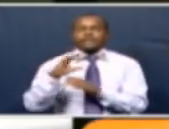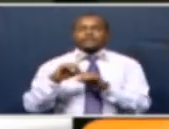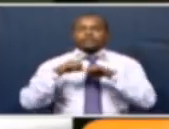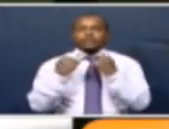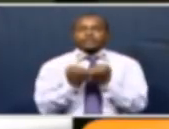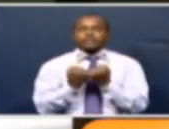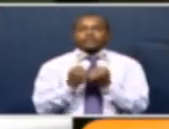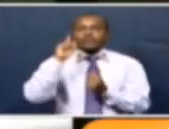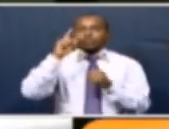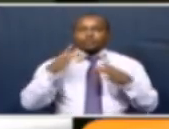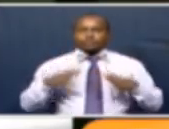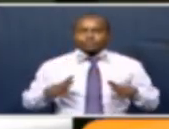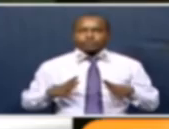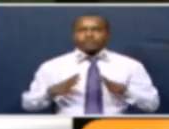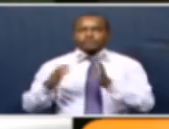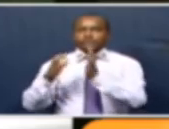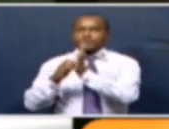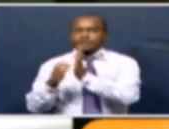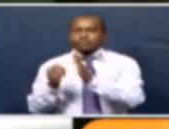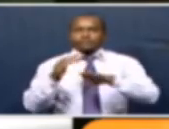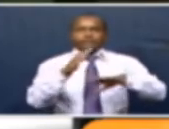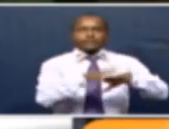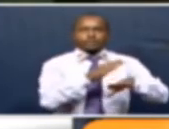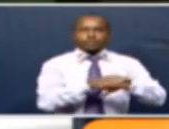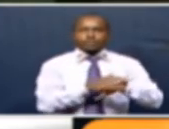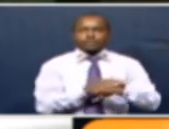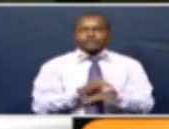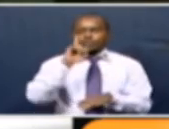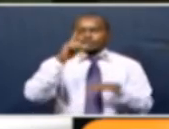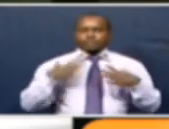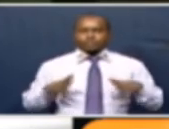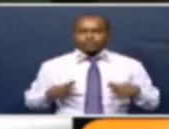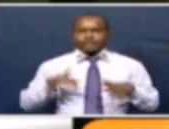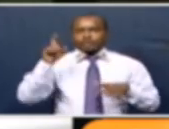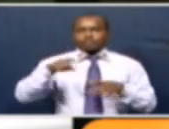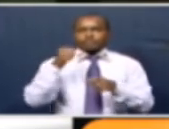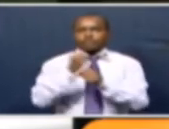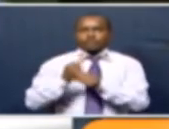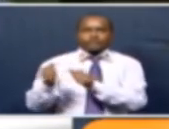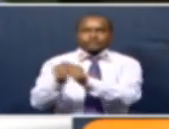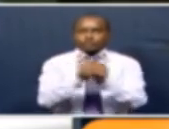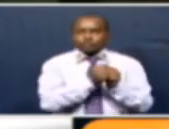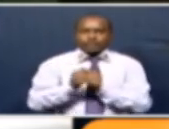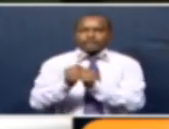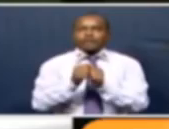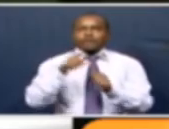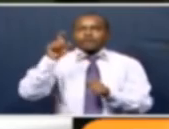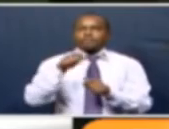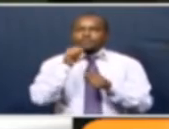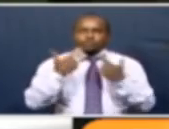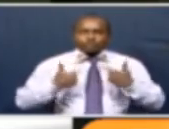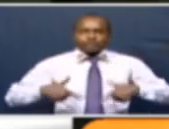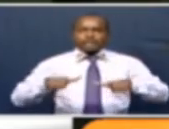One people, the Akamba and the Agekoyo, are one people, and we must work together. We must not allow ourselves